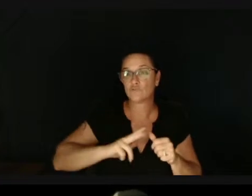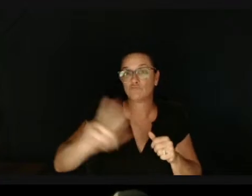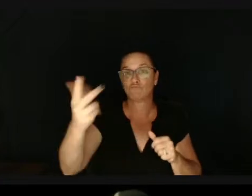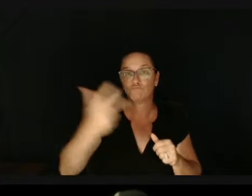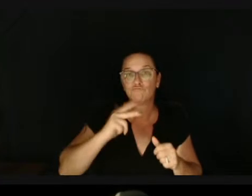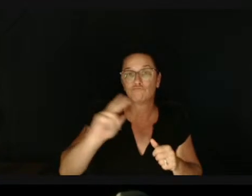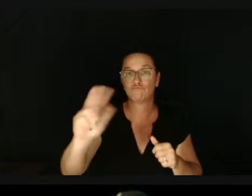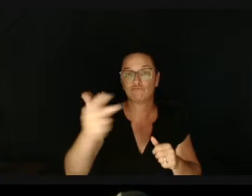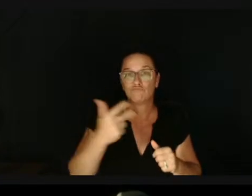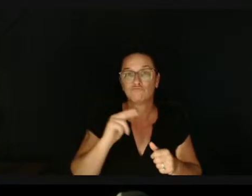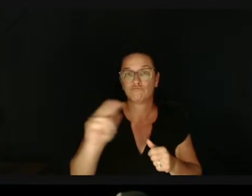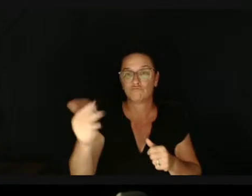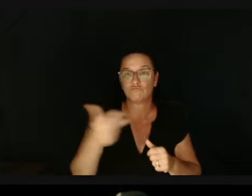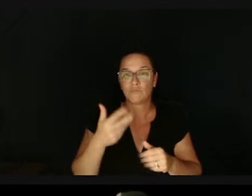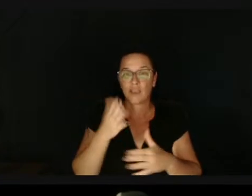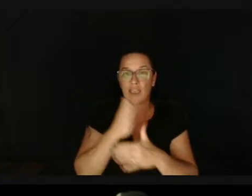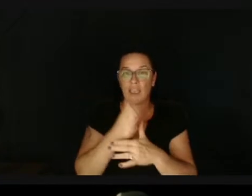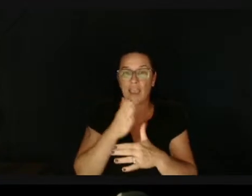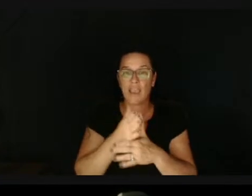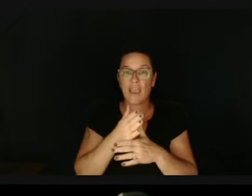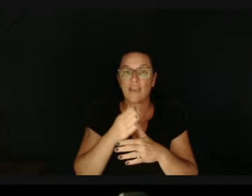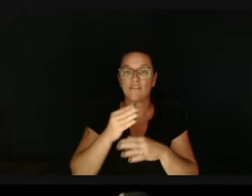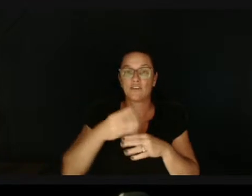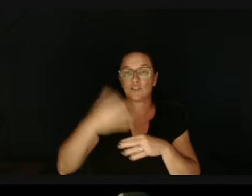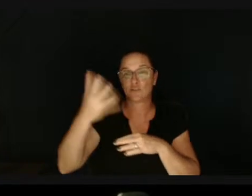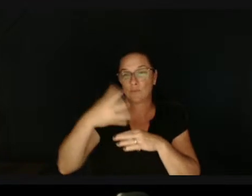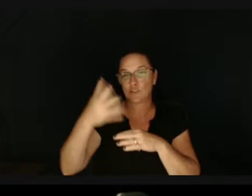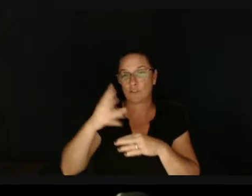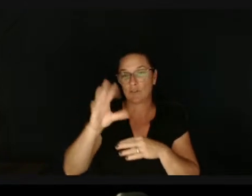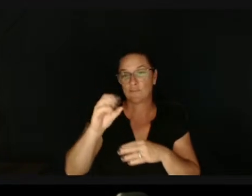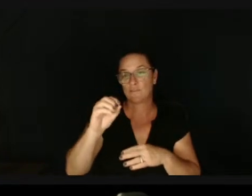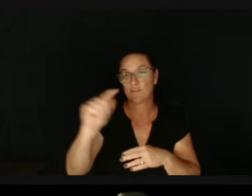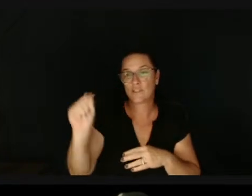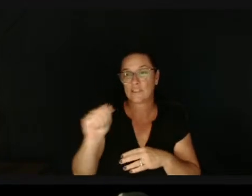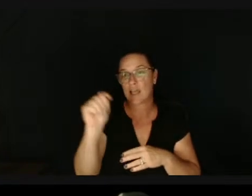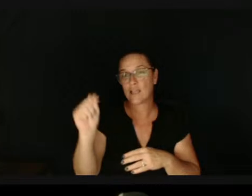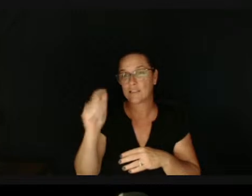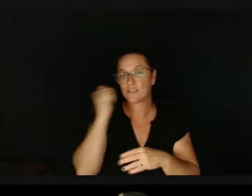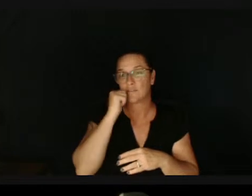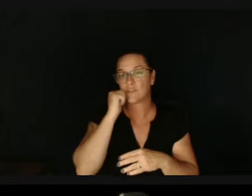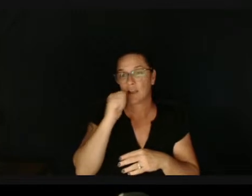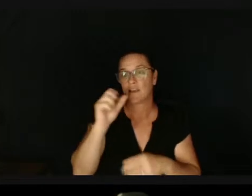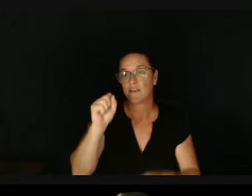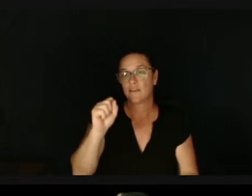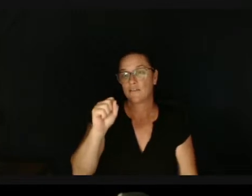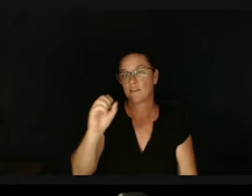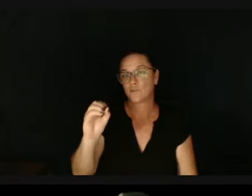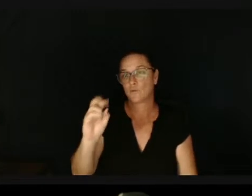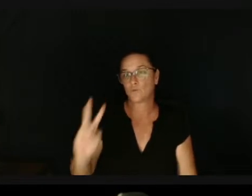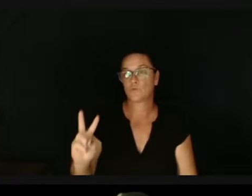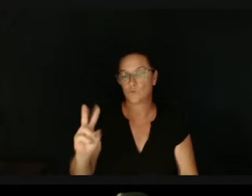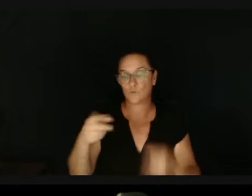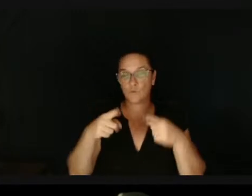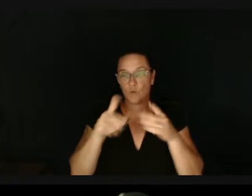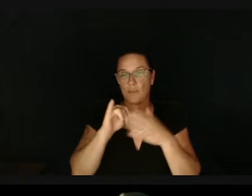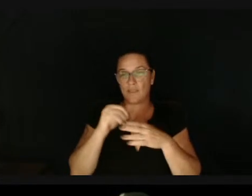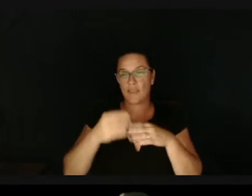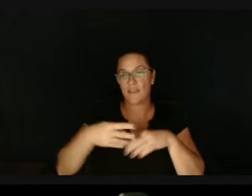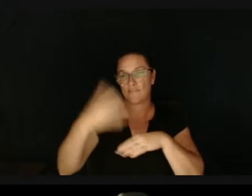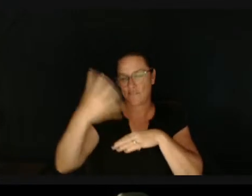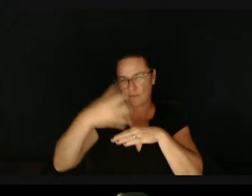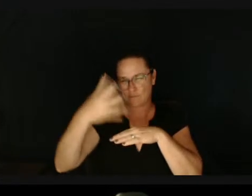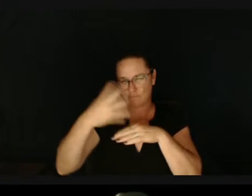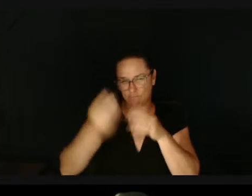times, an average emission rate of 50,000 tons per day of sulfur dioxide during that high fountaining phase.